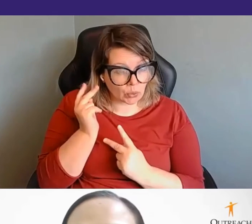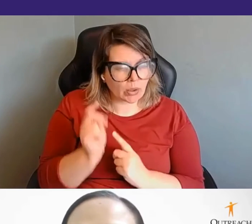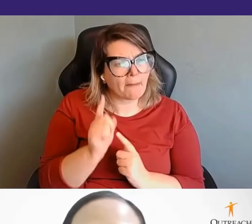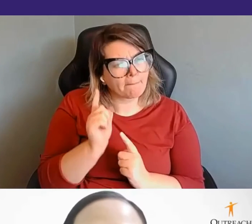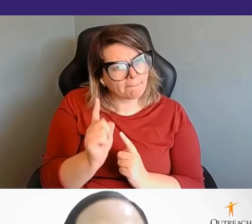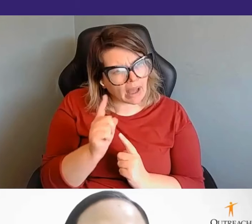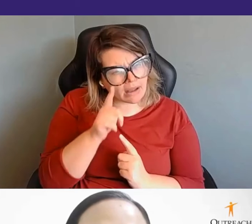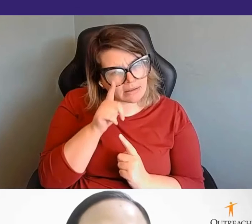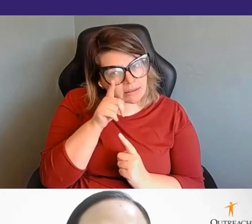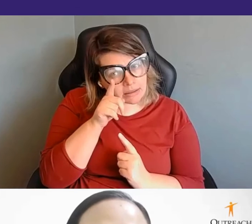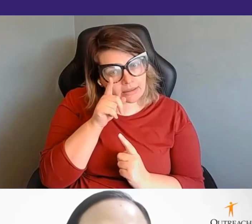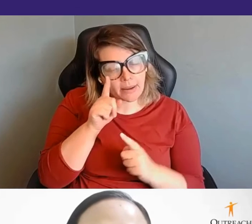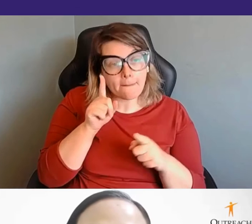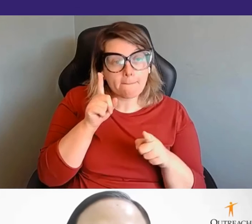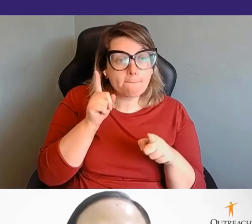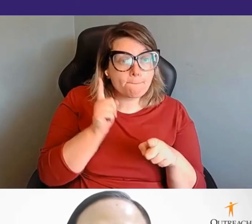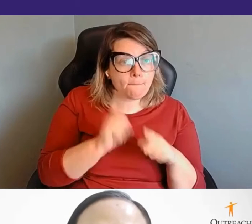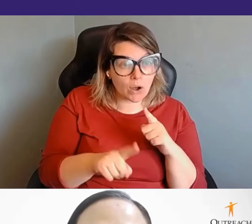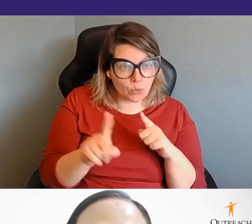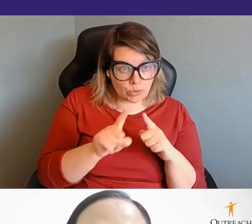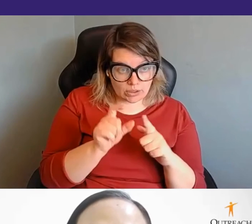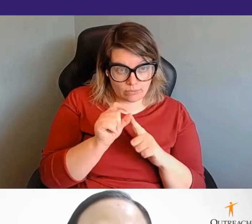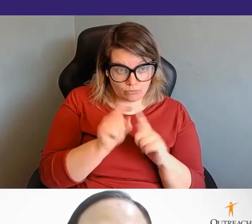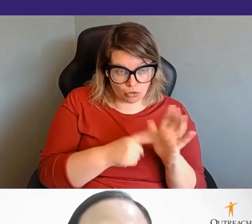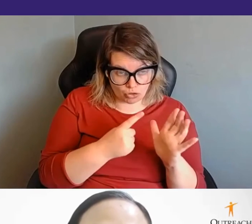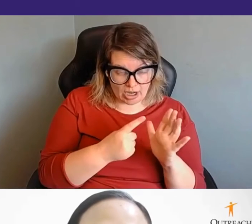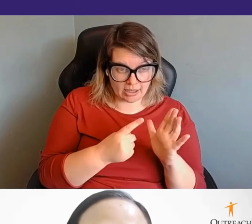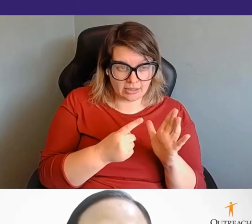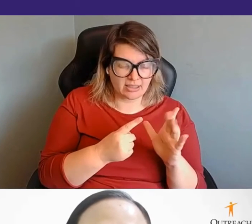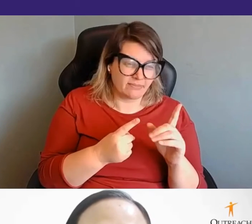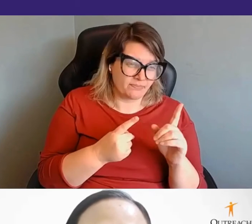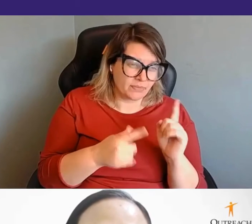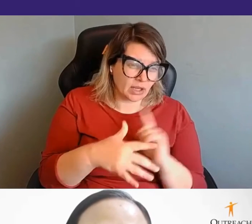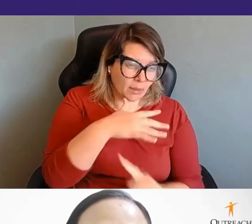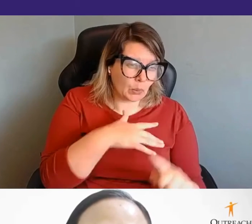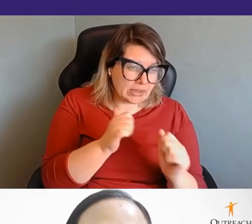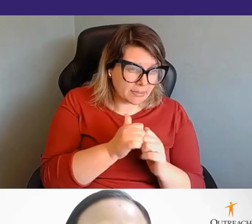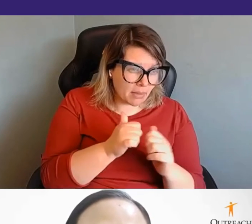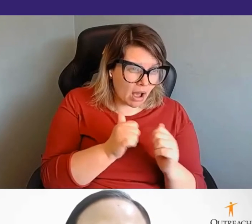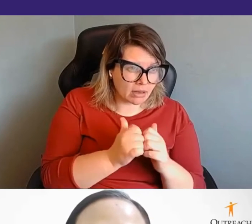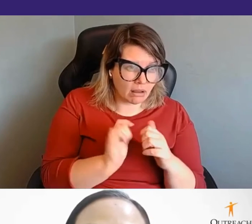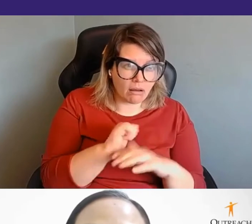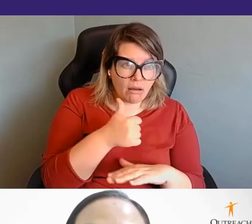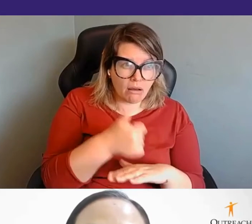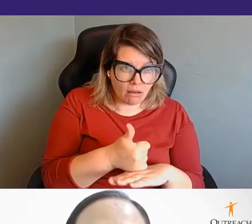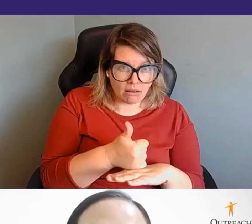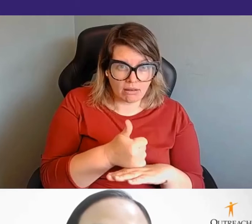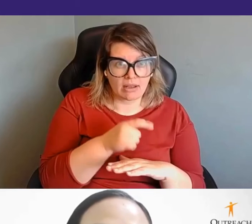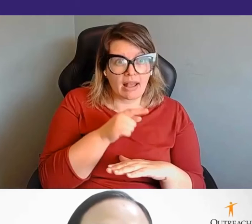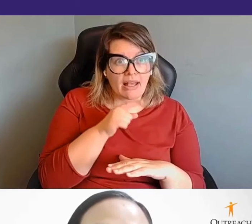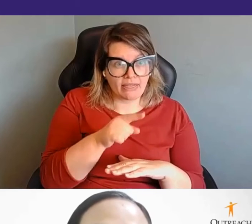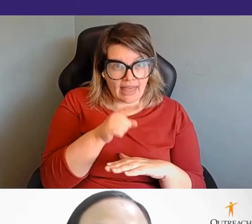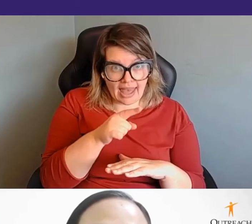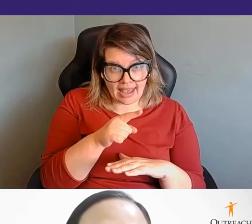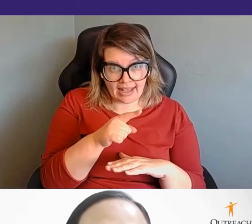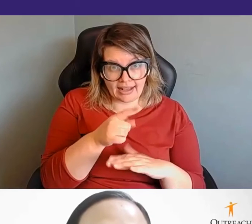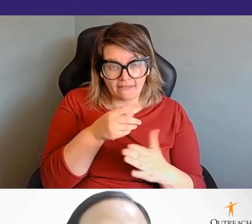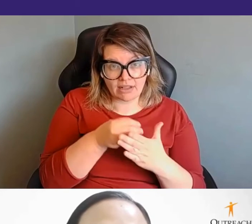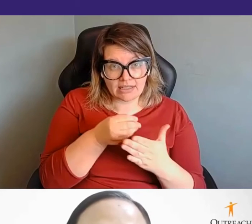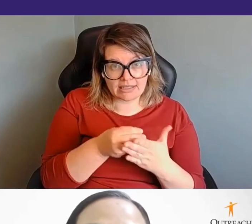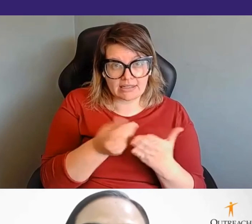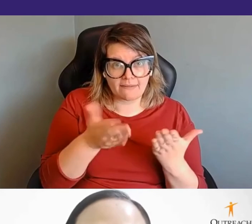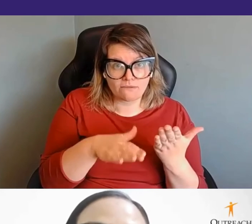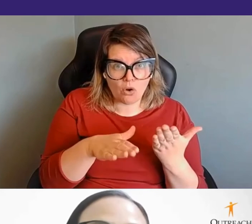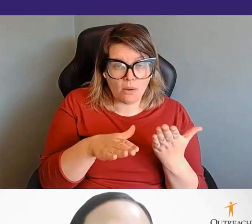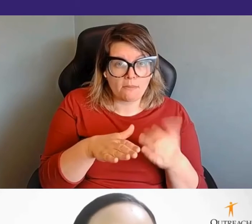time, most of the projects that our community partners implement, they get funding from that, from local